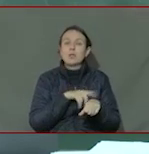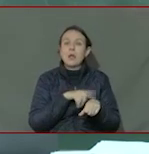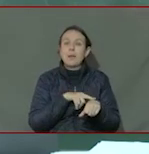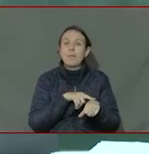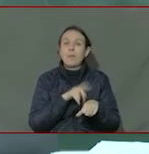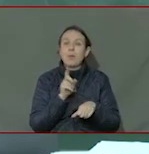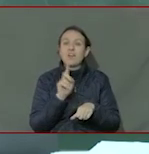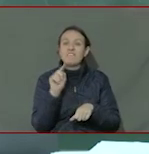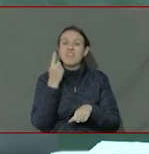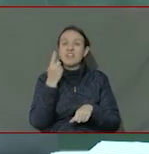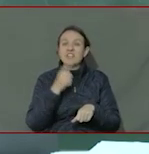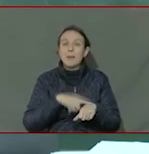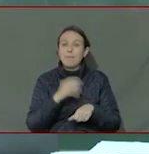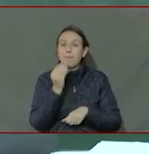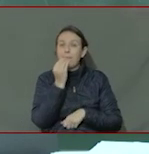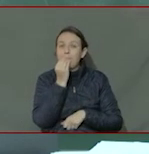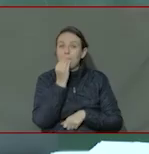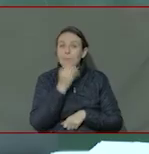meal?